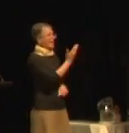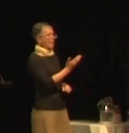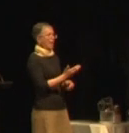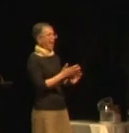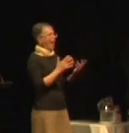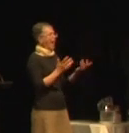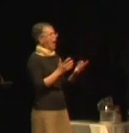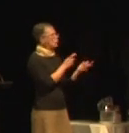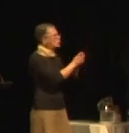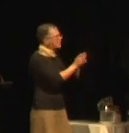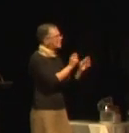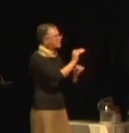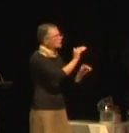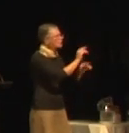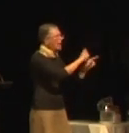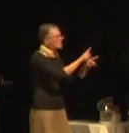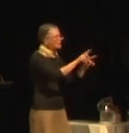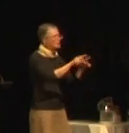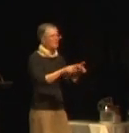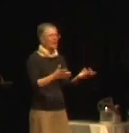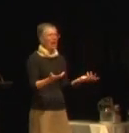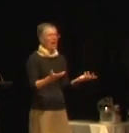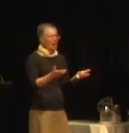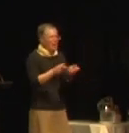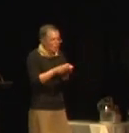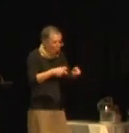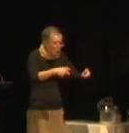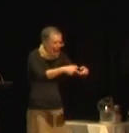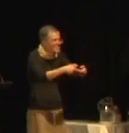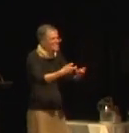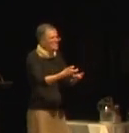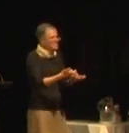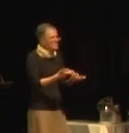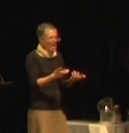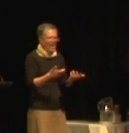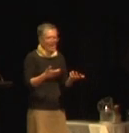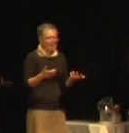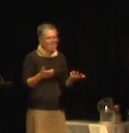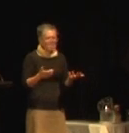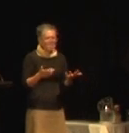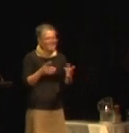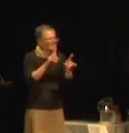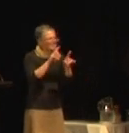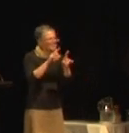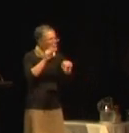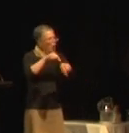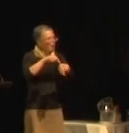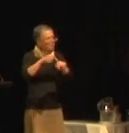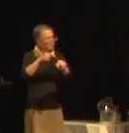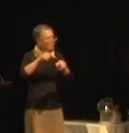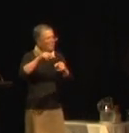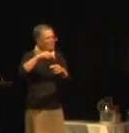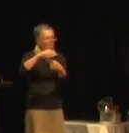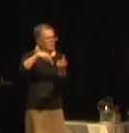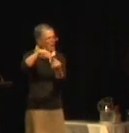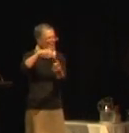futures and donuts and play. But it bothered me, that death that they... that darkness, the cloud